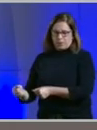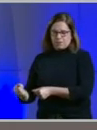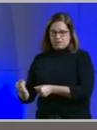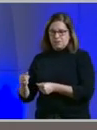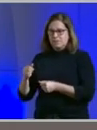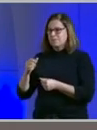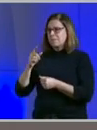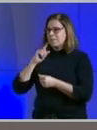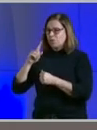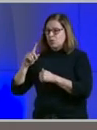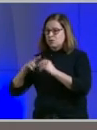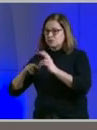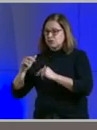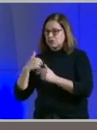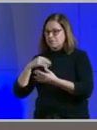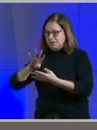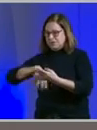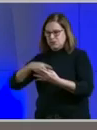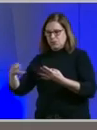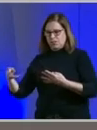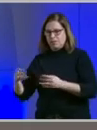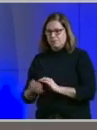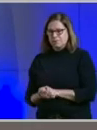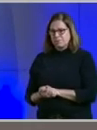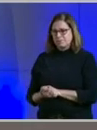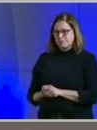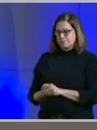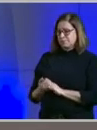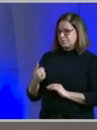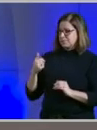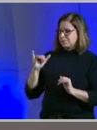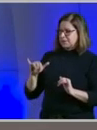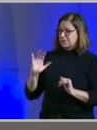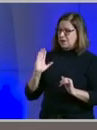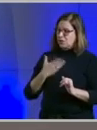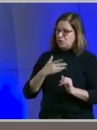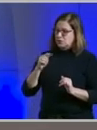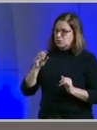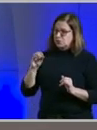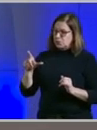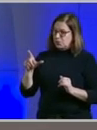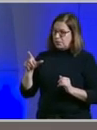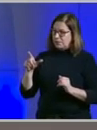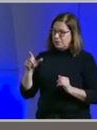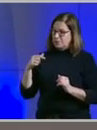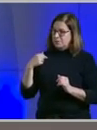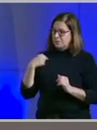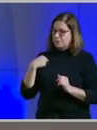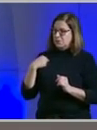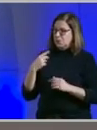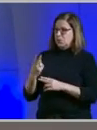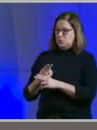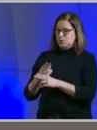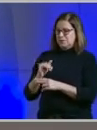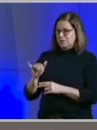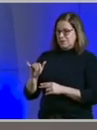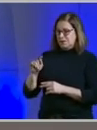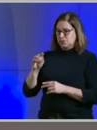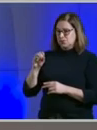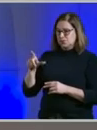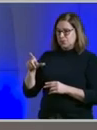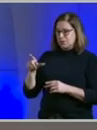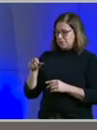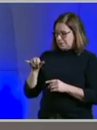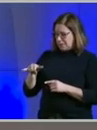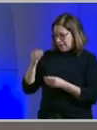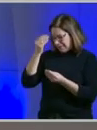mayor, she uses the tool. And not every administration would take something like that. You have all the information you need.